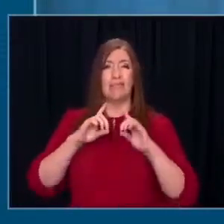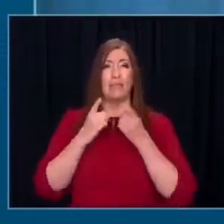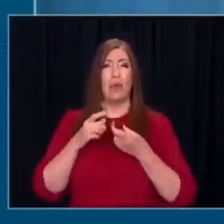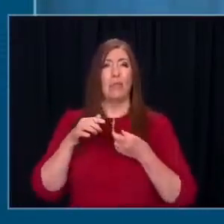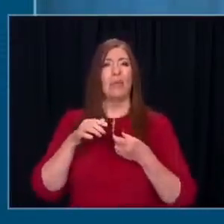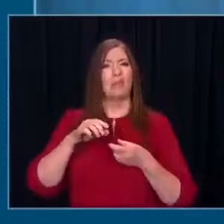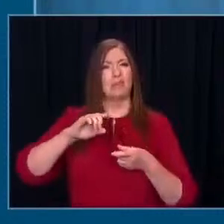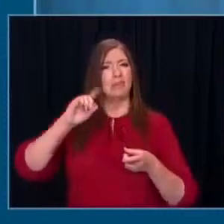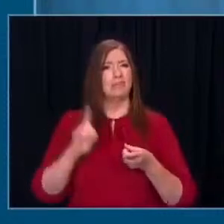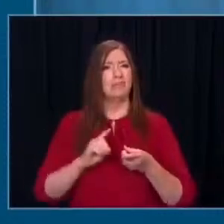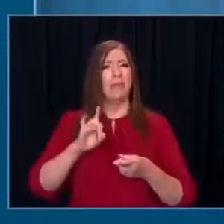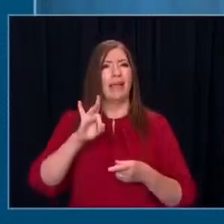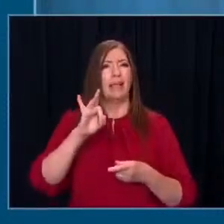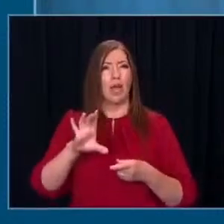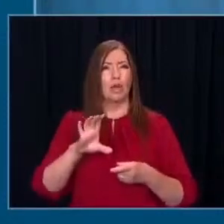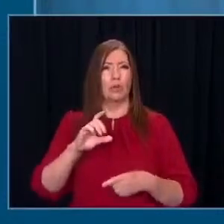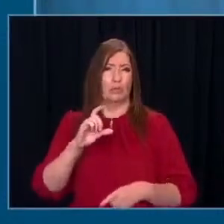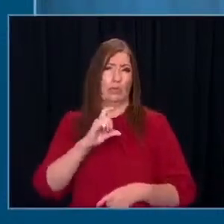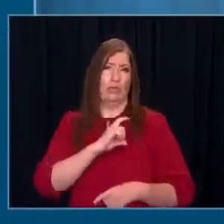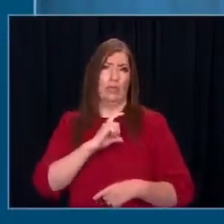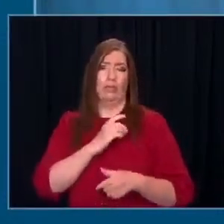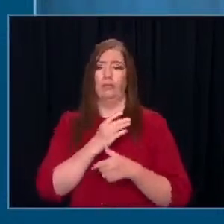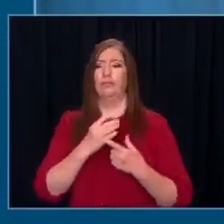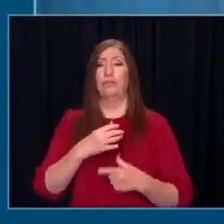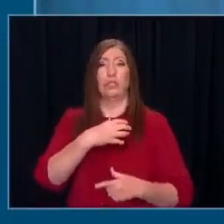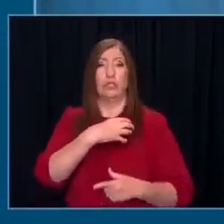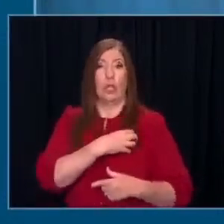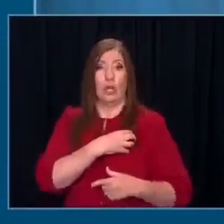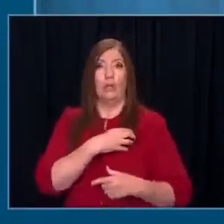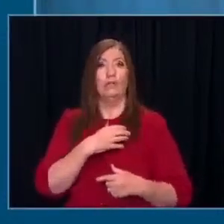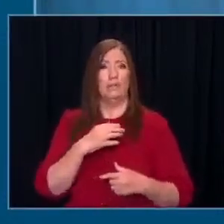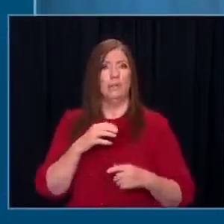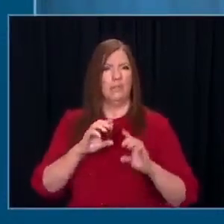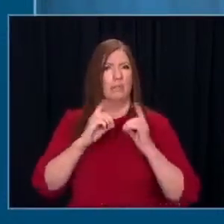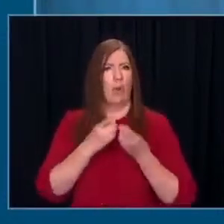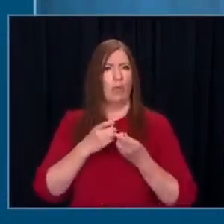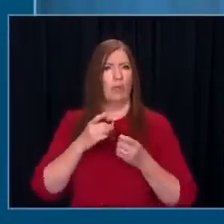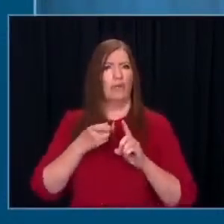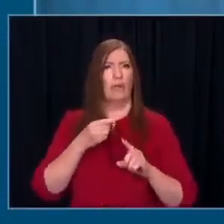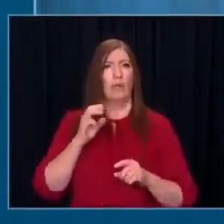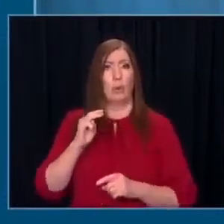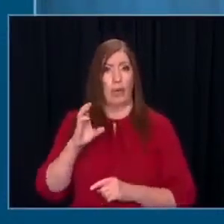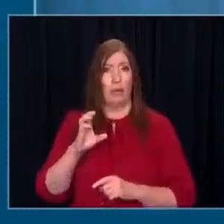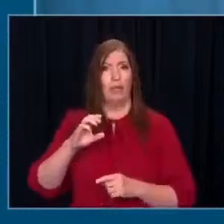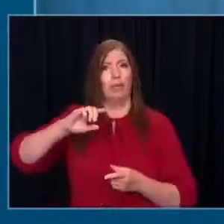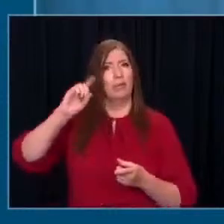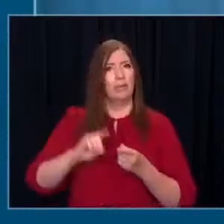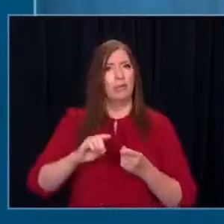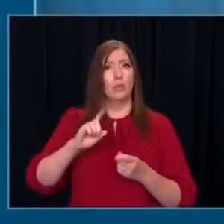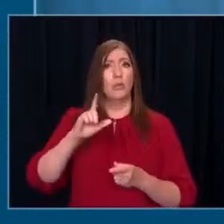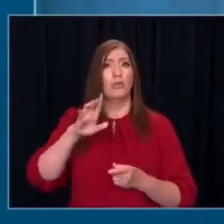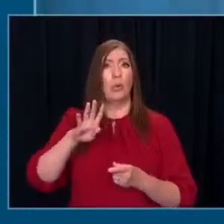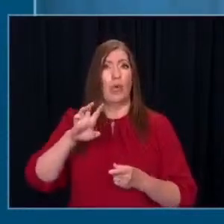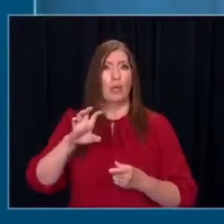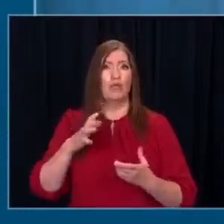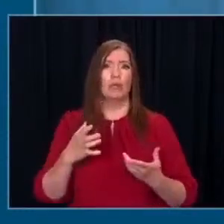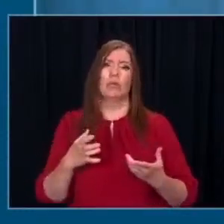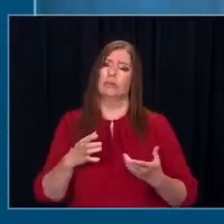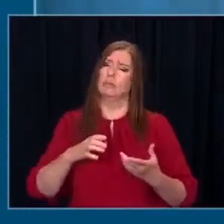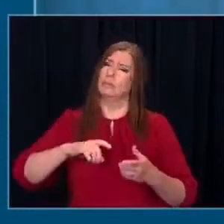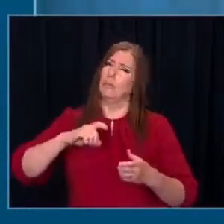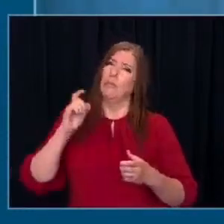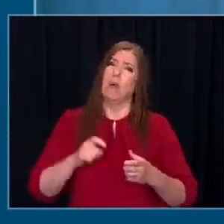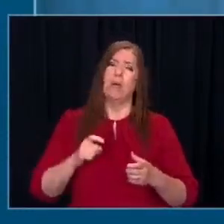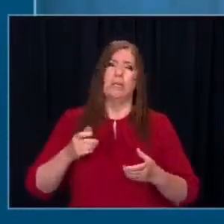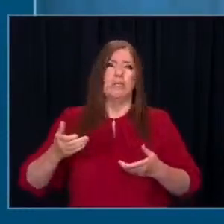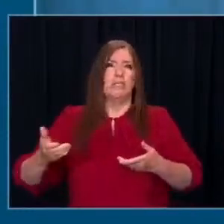3,800 police officers. Our Sheriff's Department for Maricopa County is down 2,400. We're going to have a